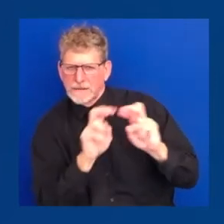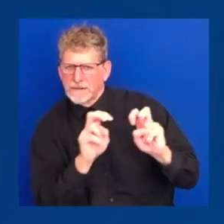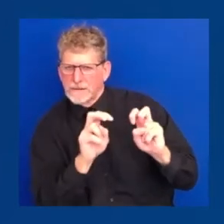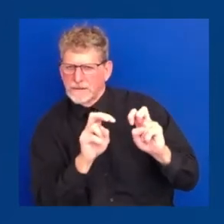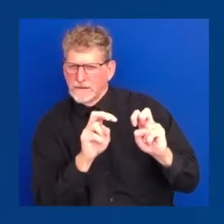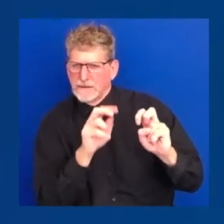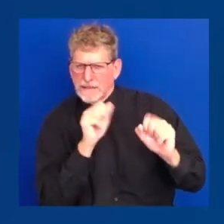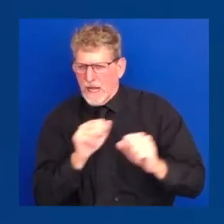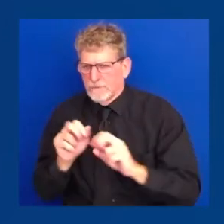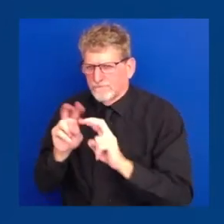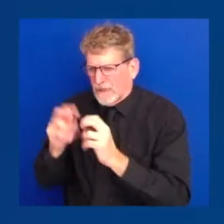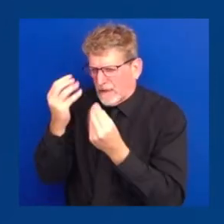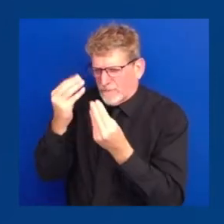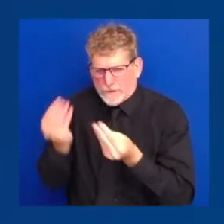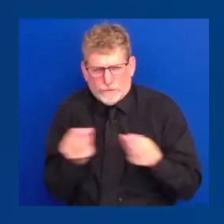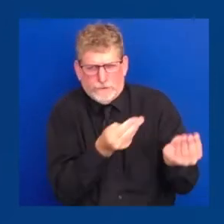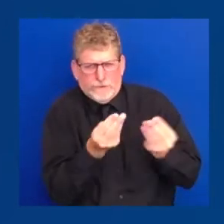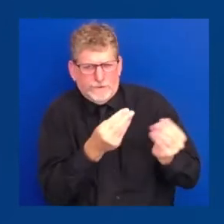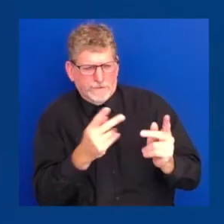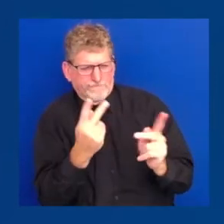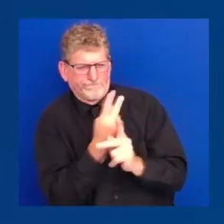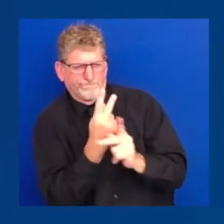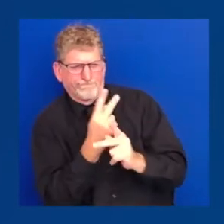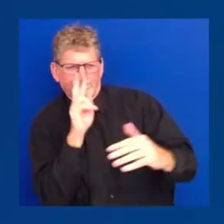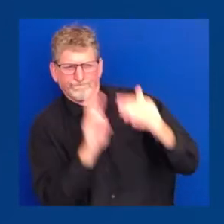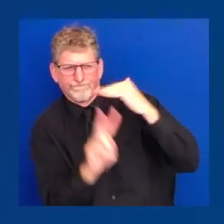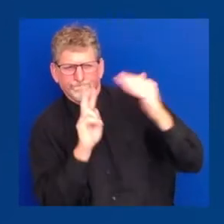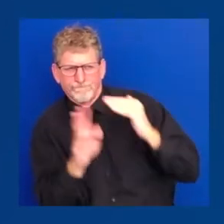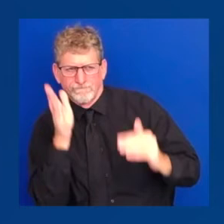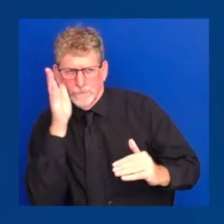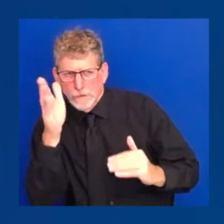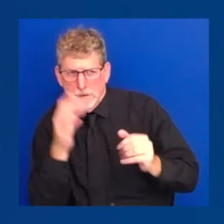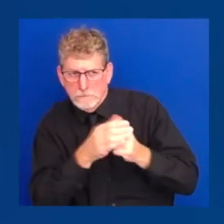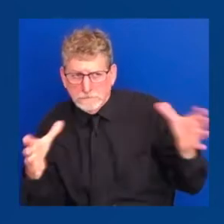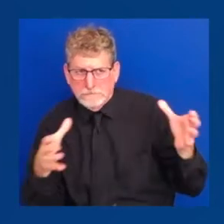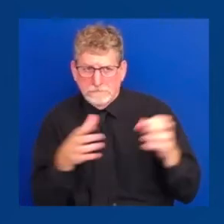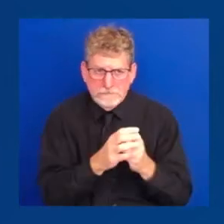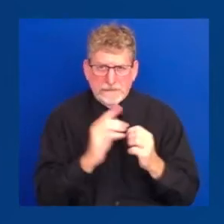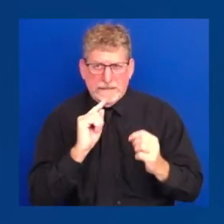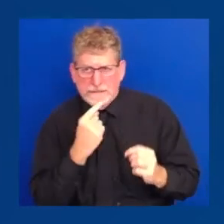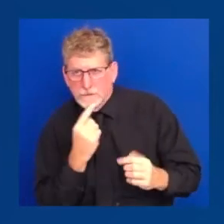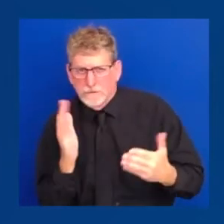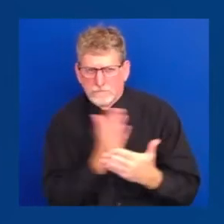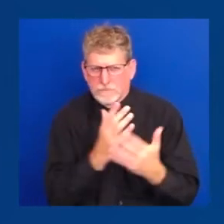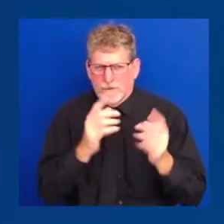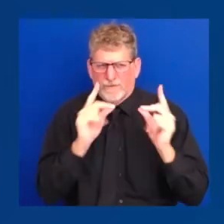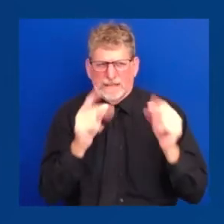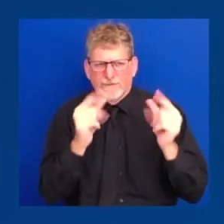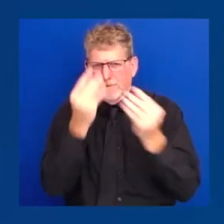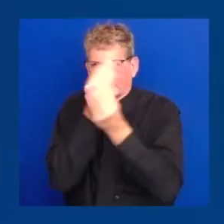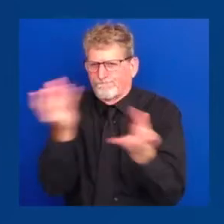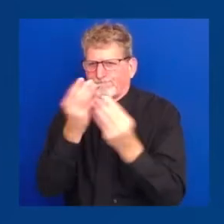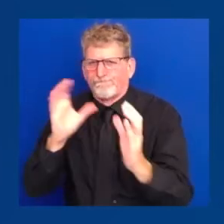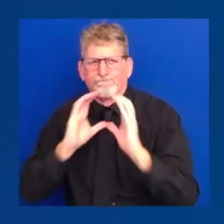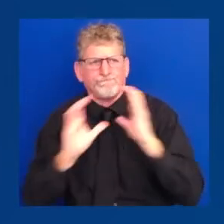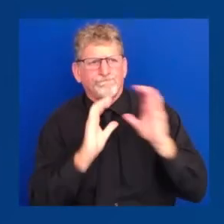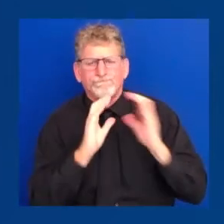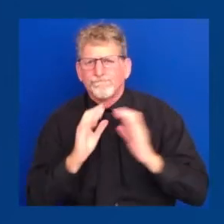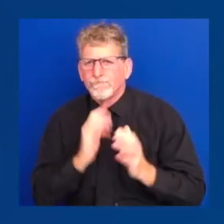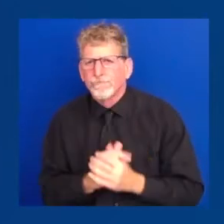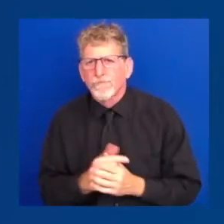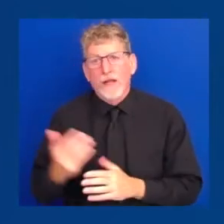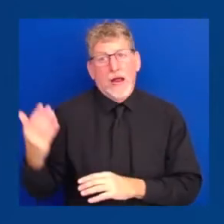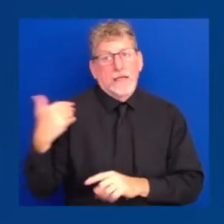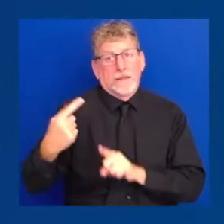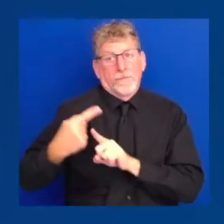decision-making. First, surveillance. Last month, CDC publicly released our national wastewater surveillance data.